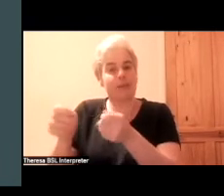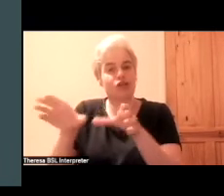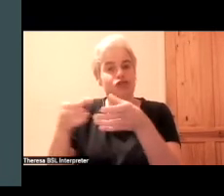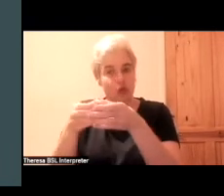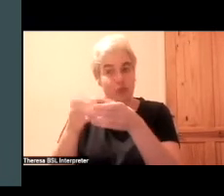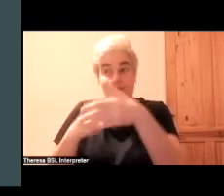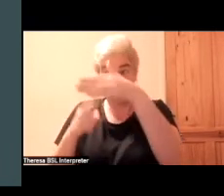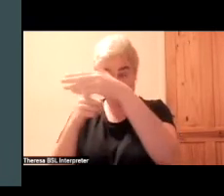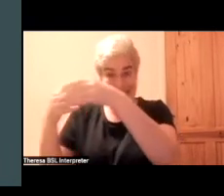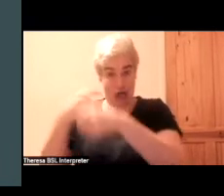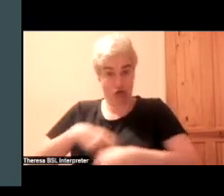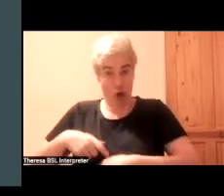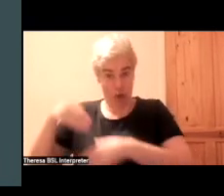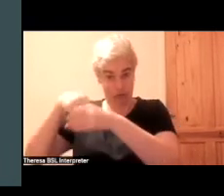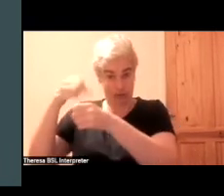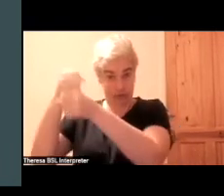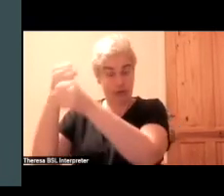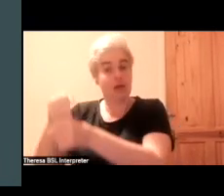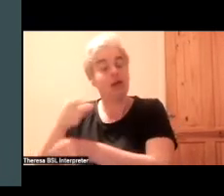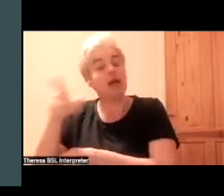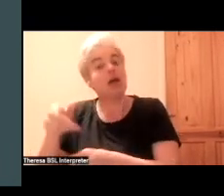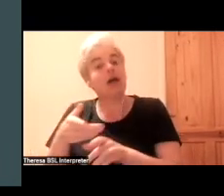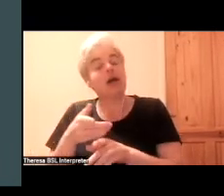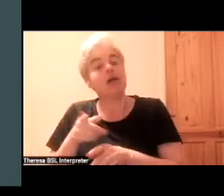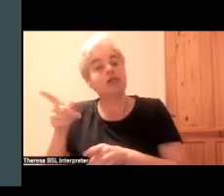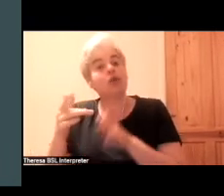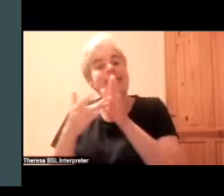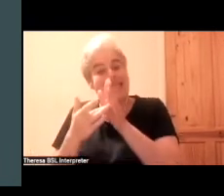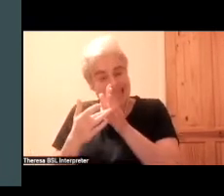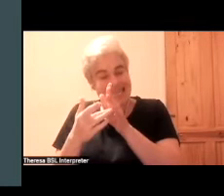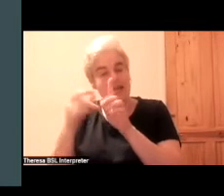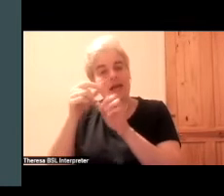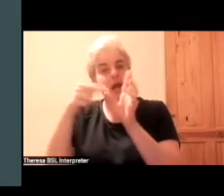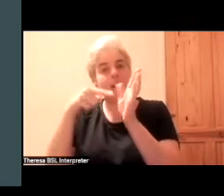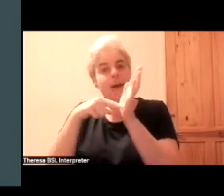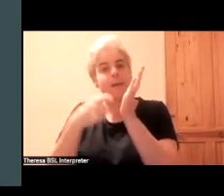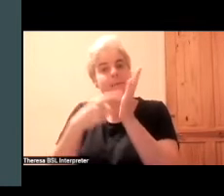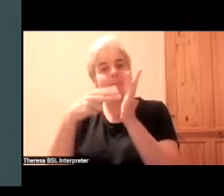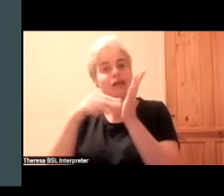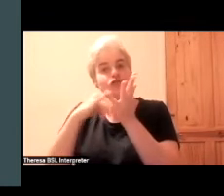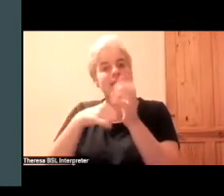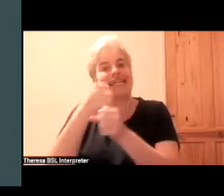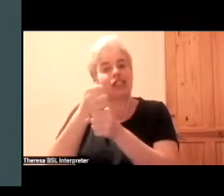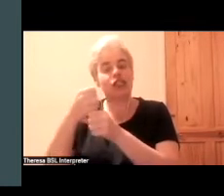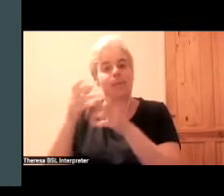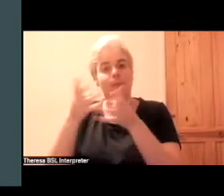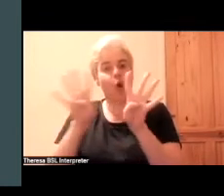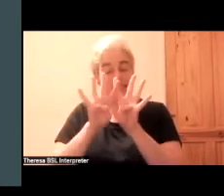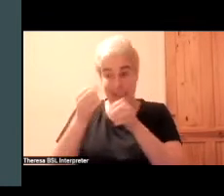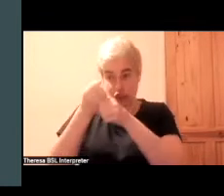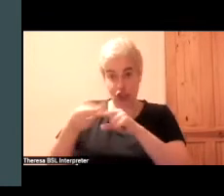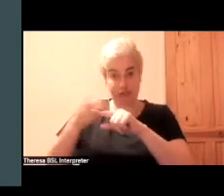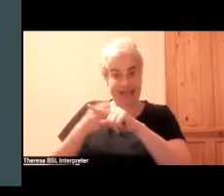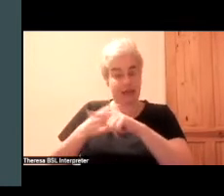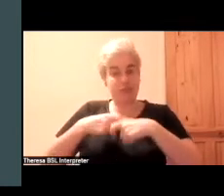senior roles, and to key patronage boards, that in the Church of England, we